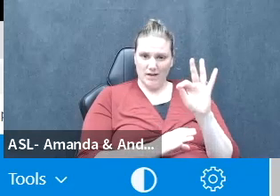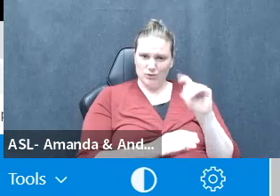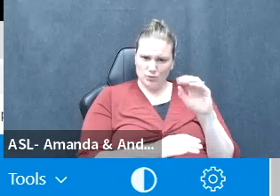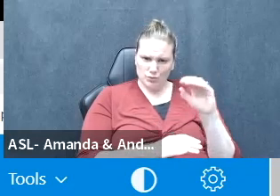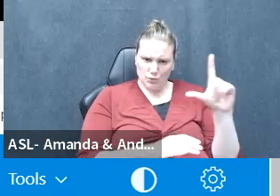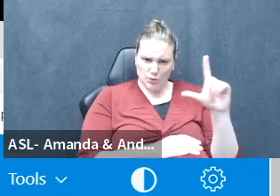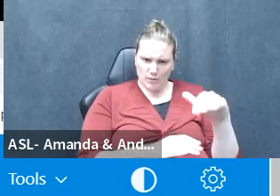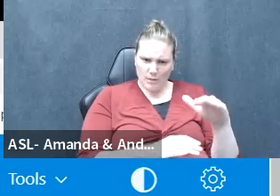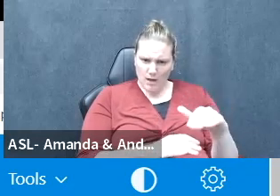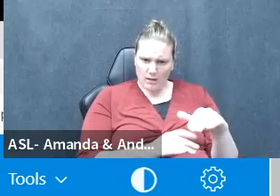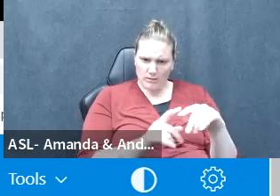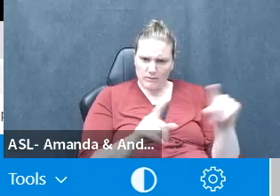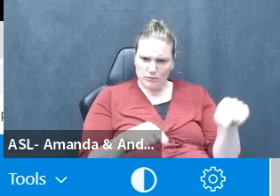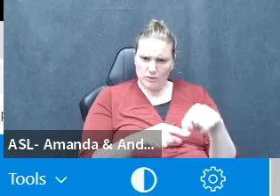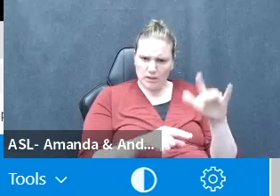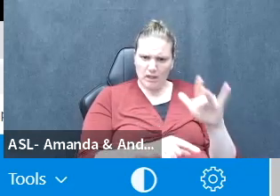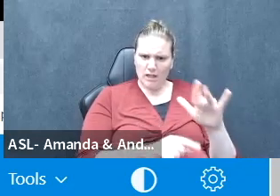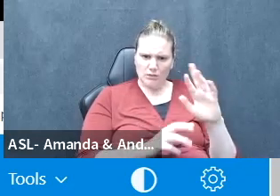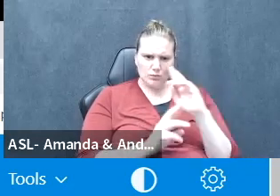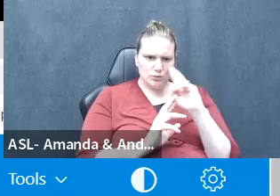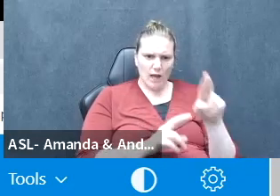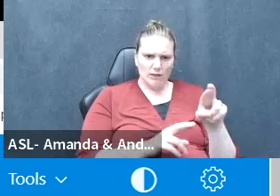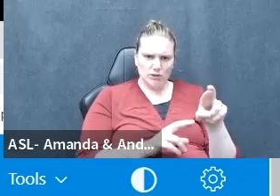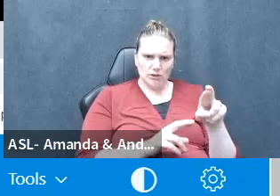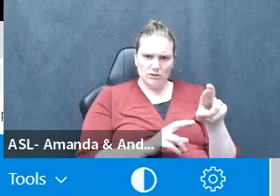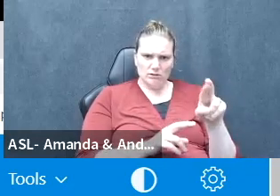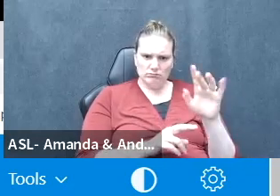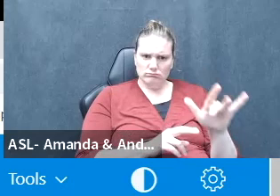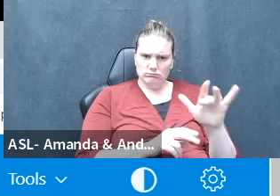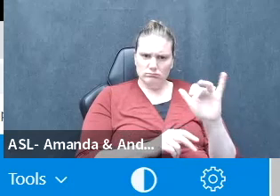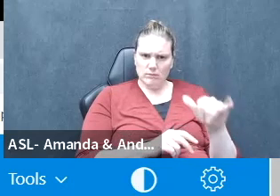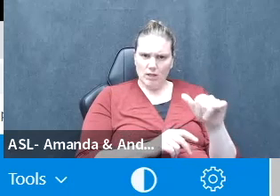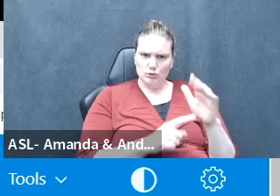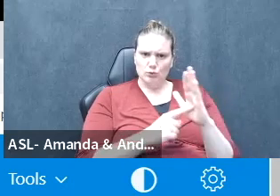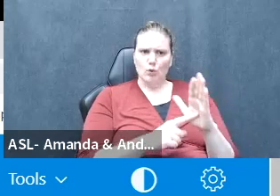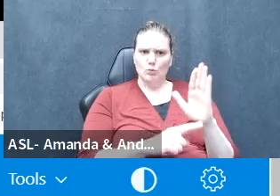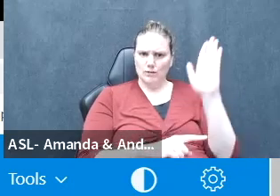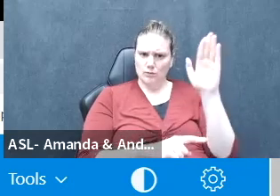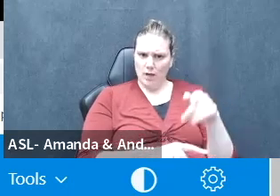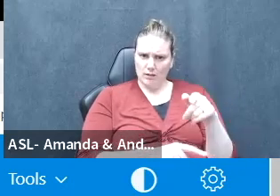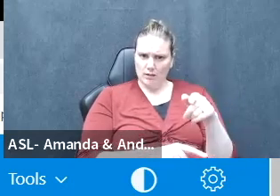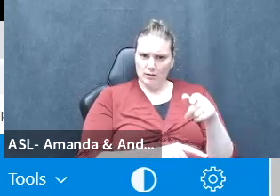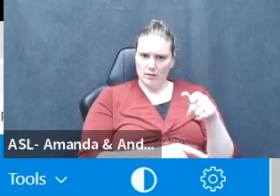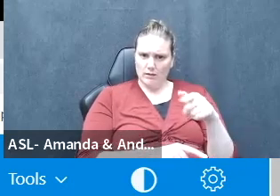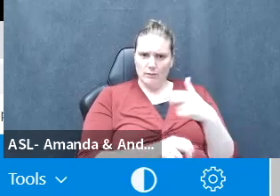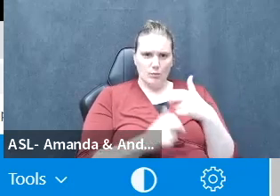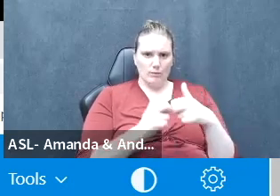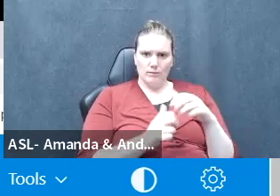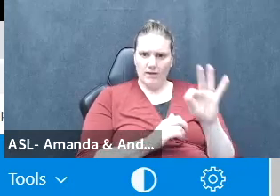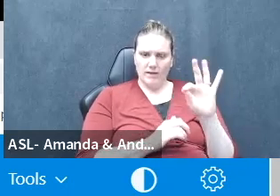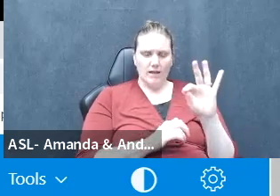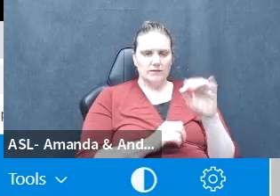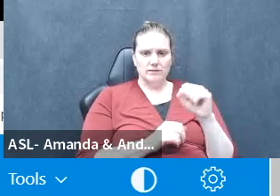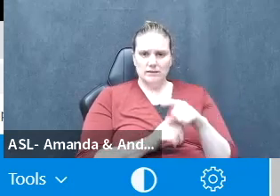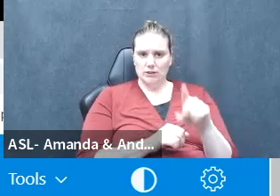toolbar at the bottom of your screen. If you click on the reactions button, it should show you the raise your hand function. If you have trouble finding that, you can also send a